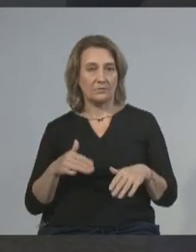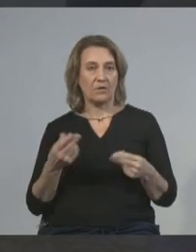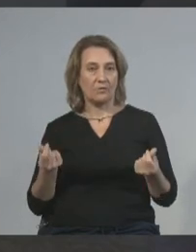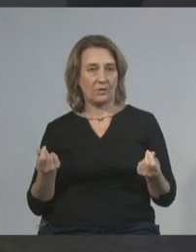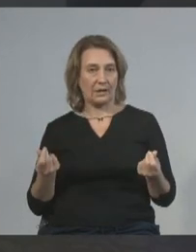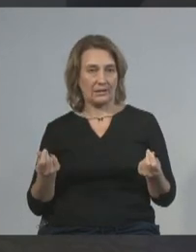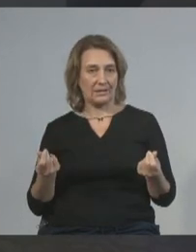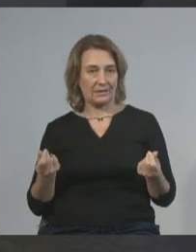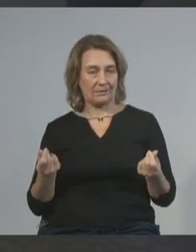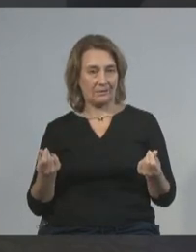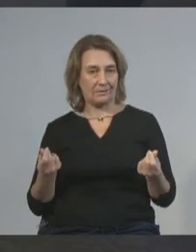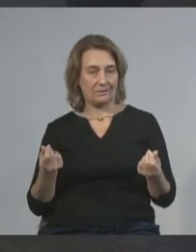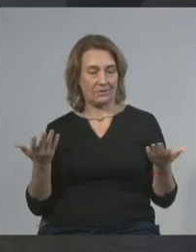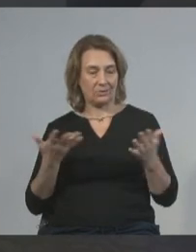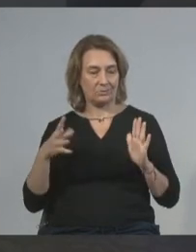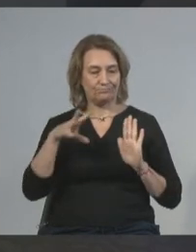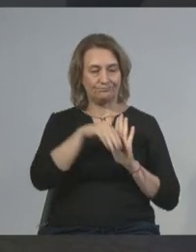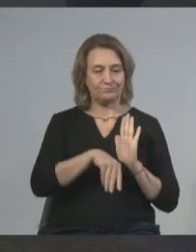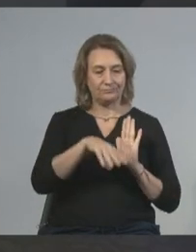at agencies